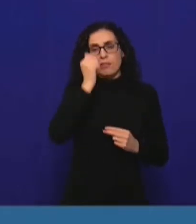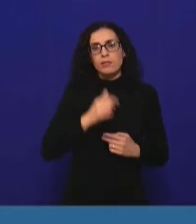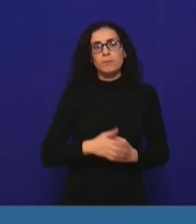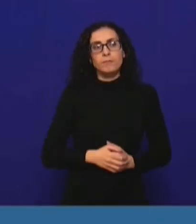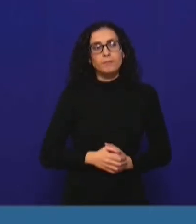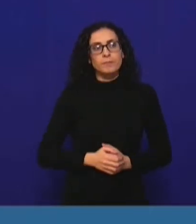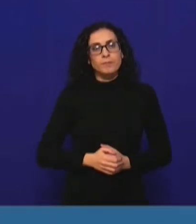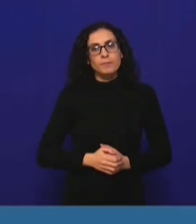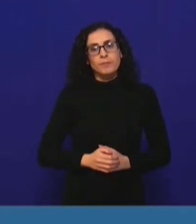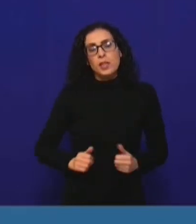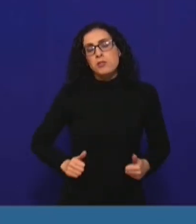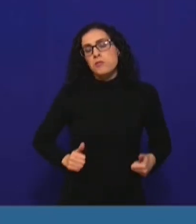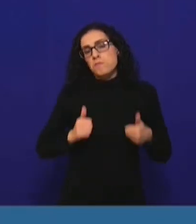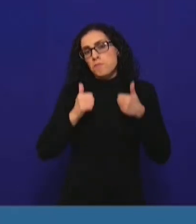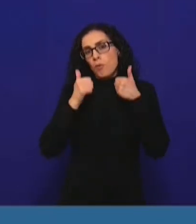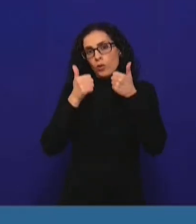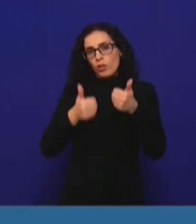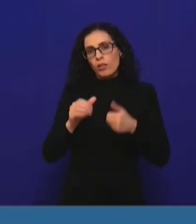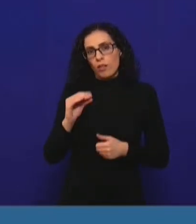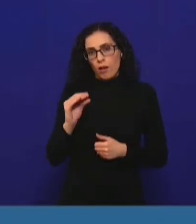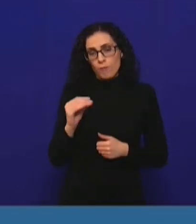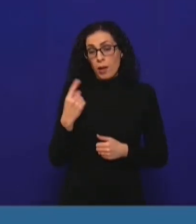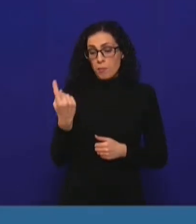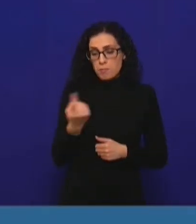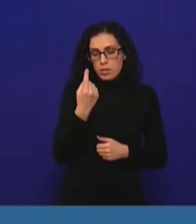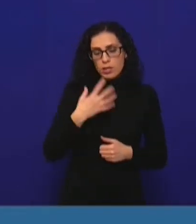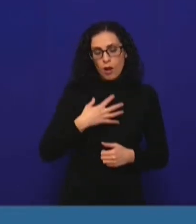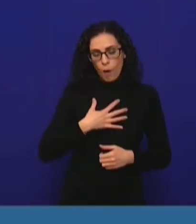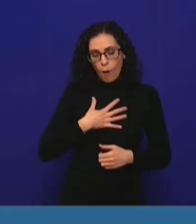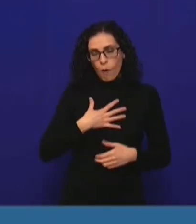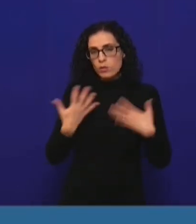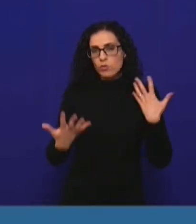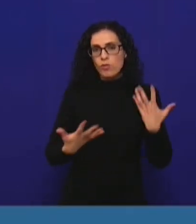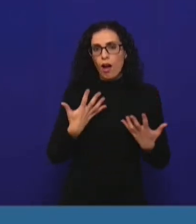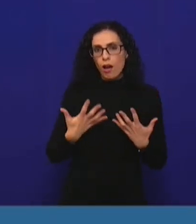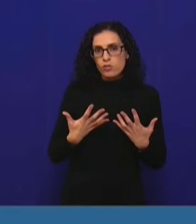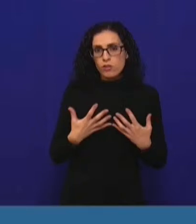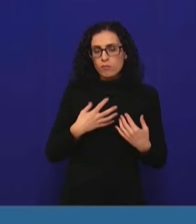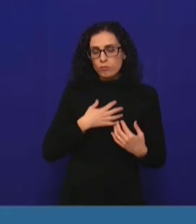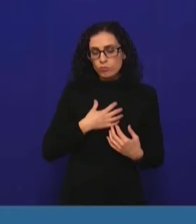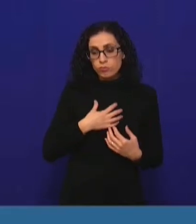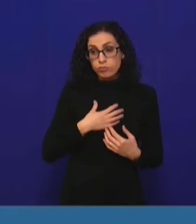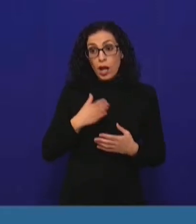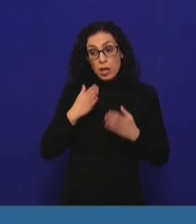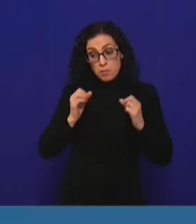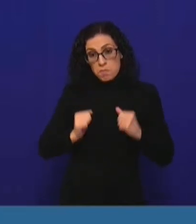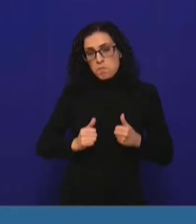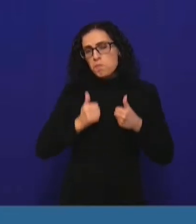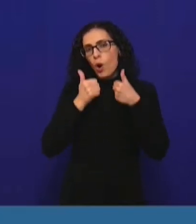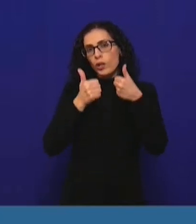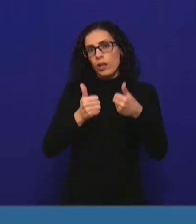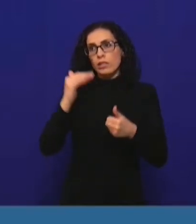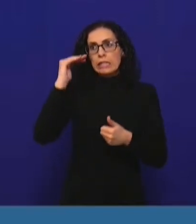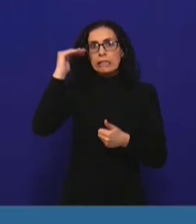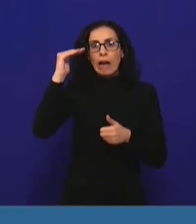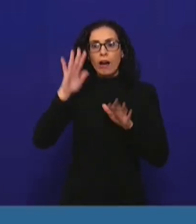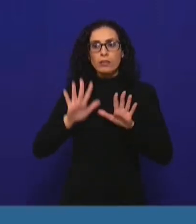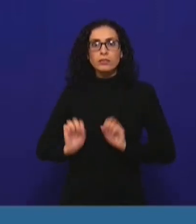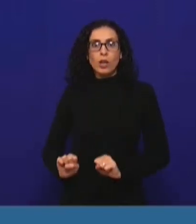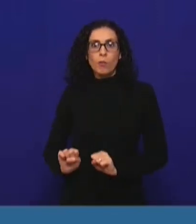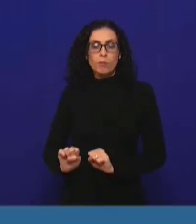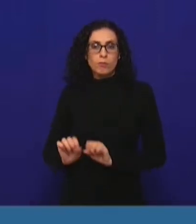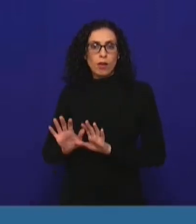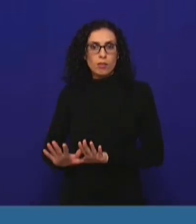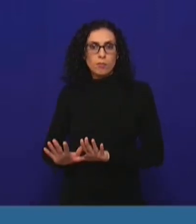Importanti nibqgħu nfakru li min jiżviluppa sintomi, importanti li toqgħodu d-dar ma toħorġux, tibbukkjaw